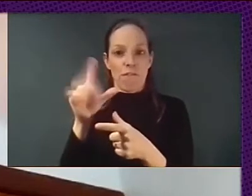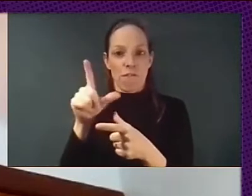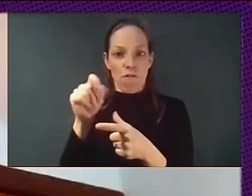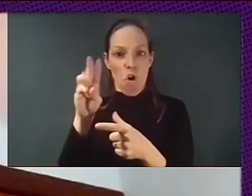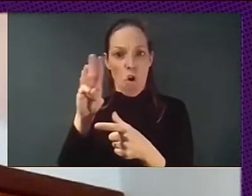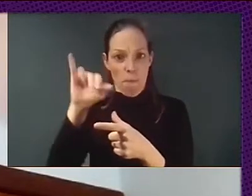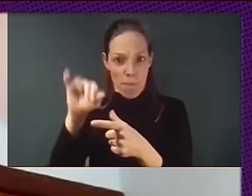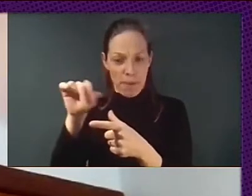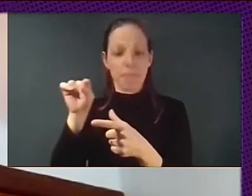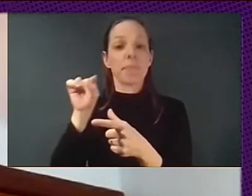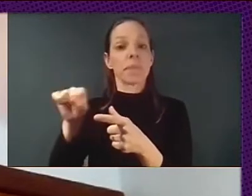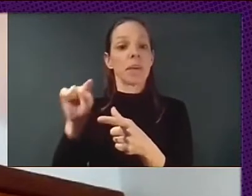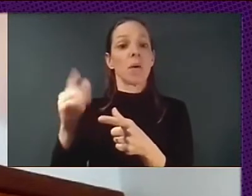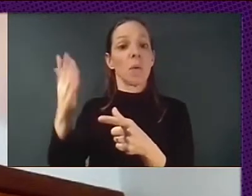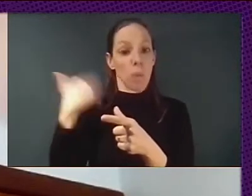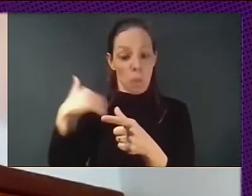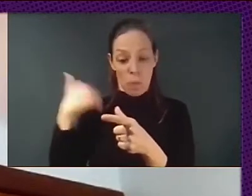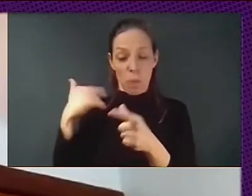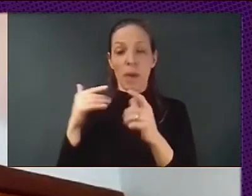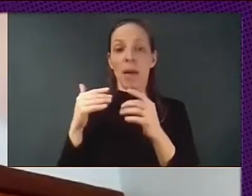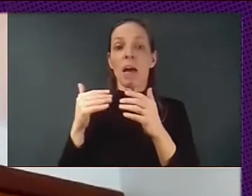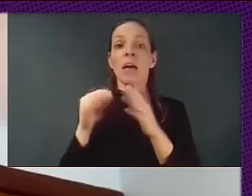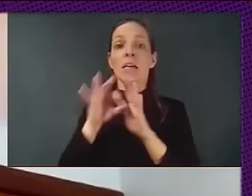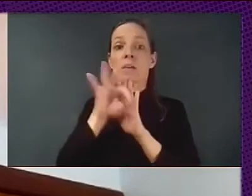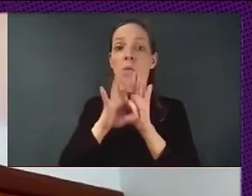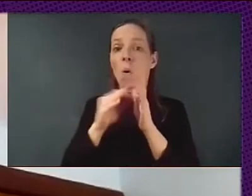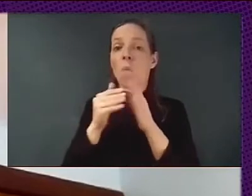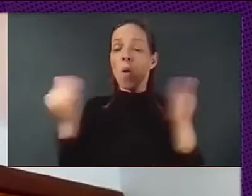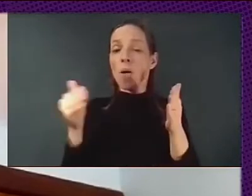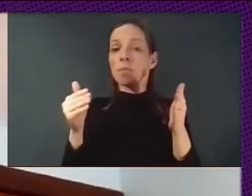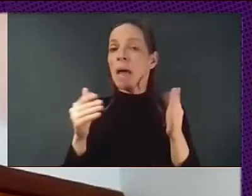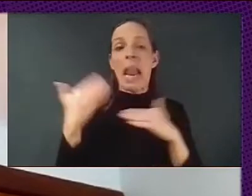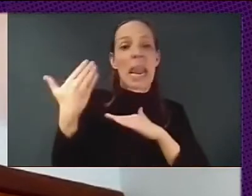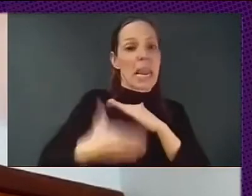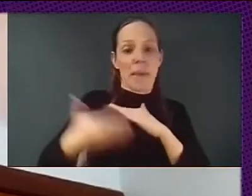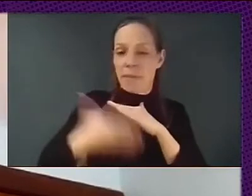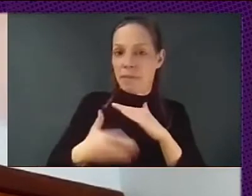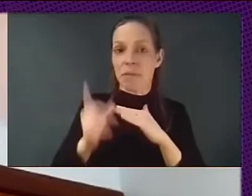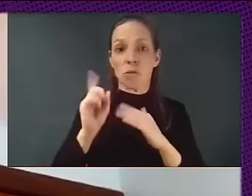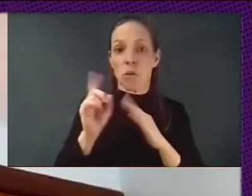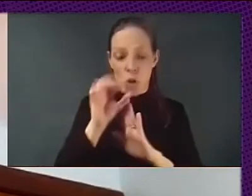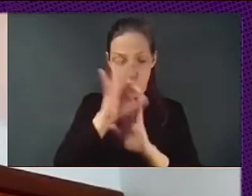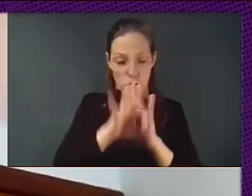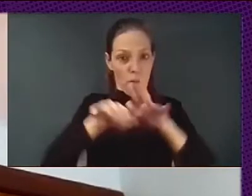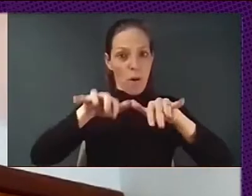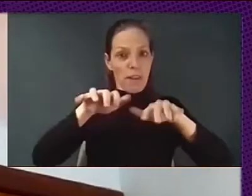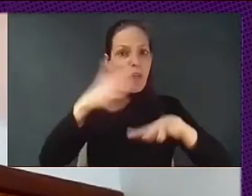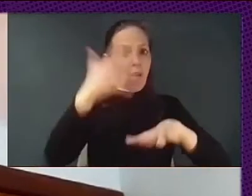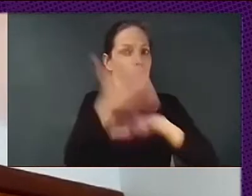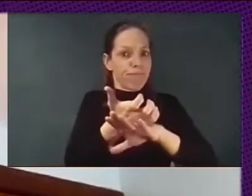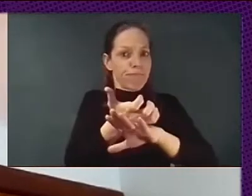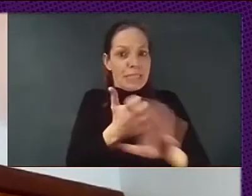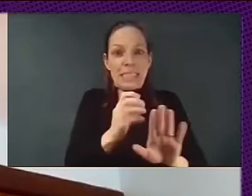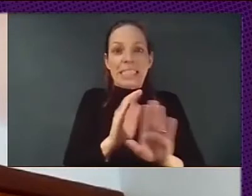you used in your inside your computer, that you loaded into your computer. So the context is a little different. But the idea here was that with